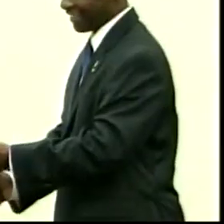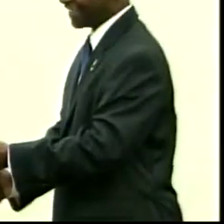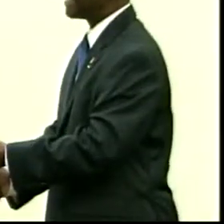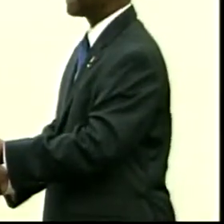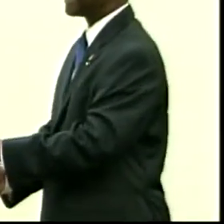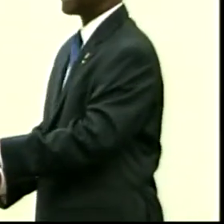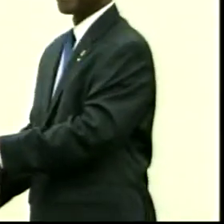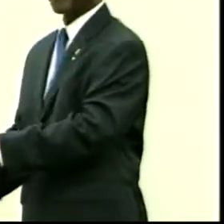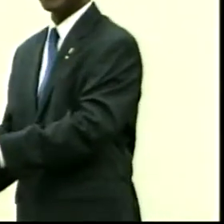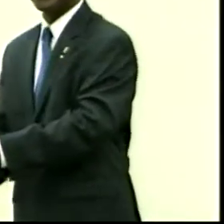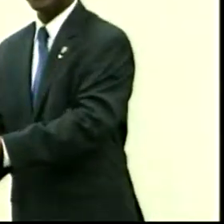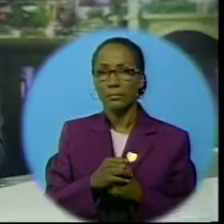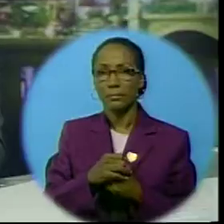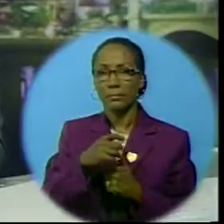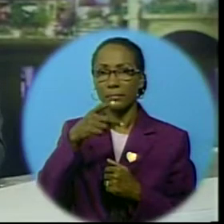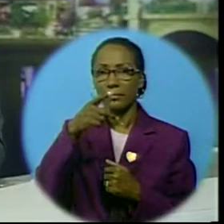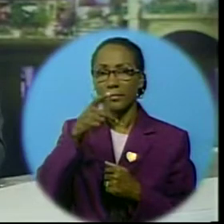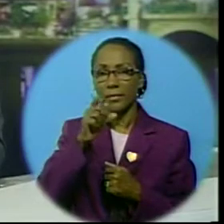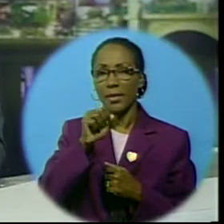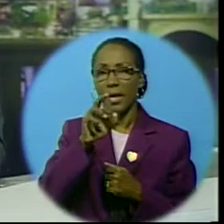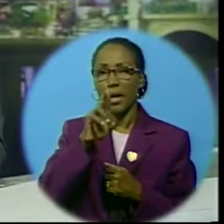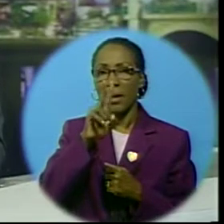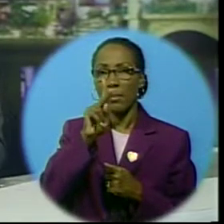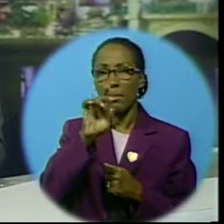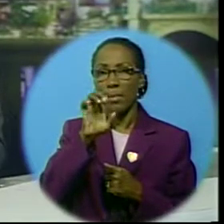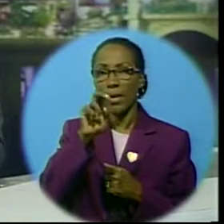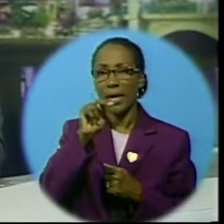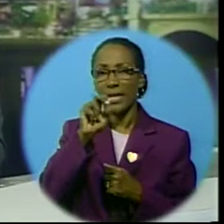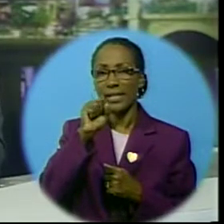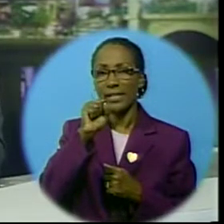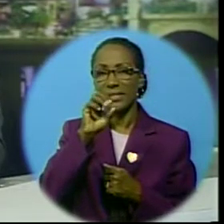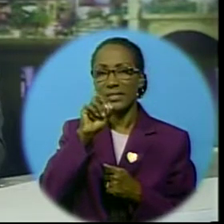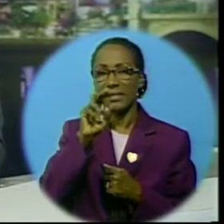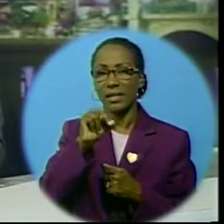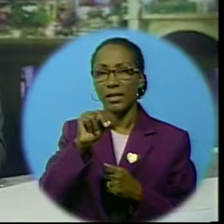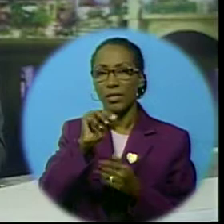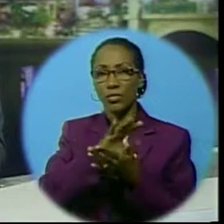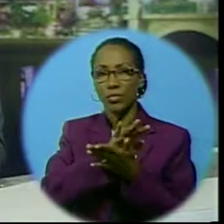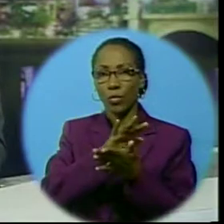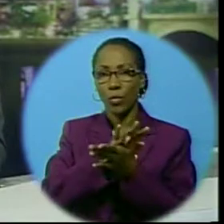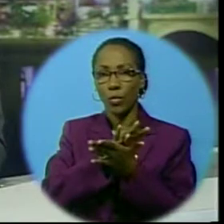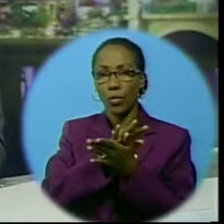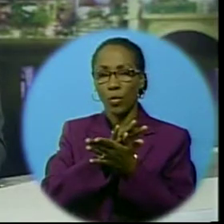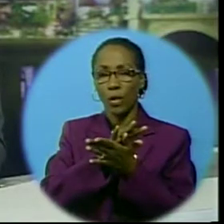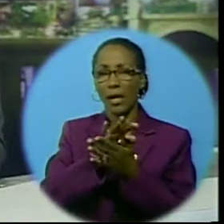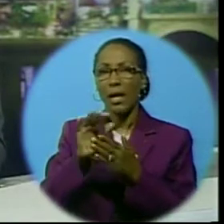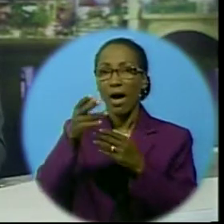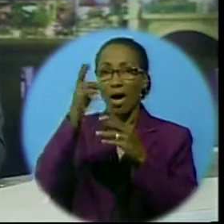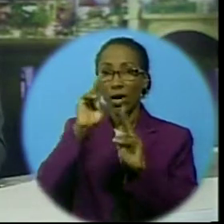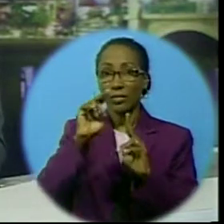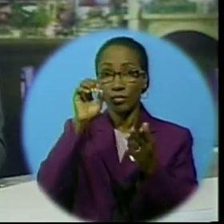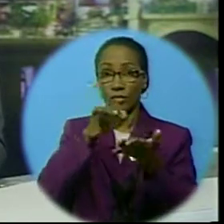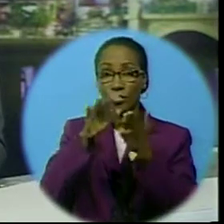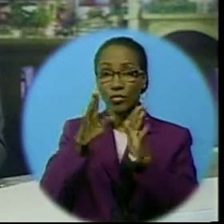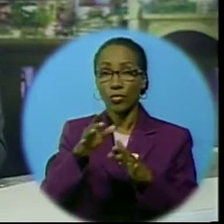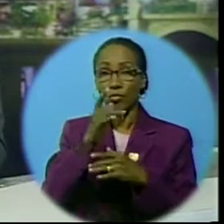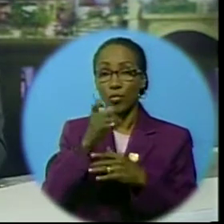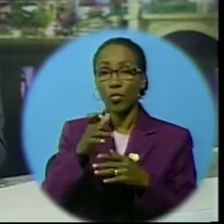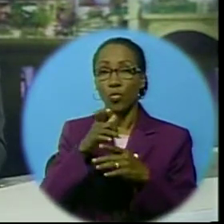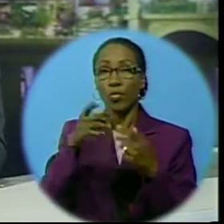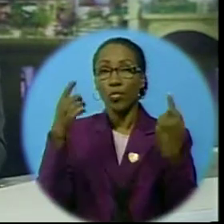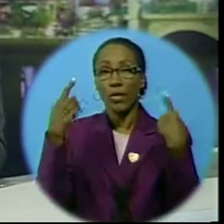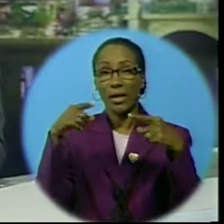Burke, CBC Sports. Parkinson Memorial has a history of honoring students who have achieved sporting